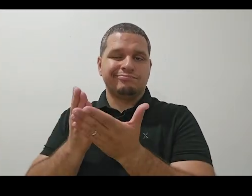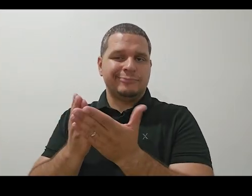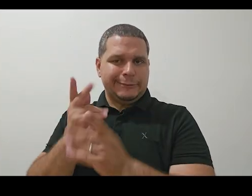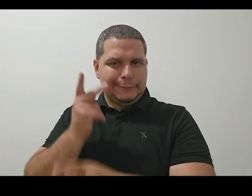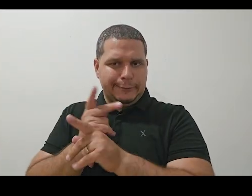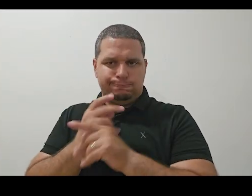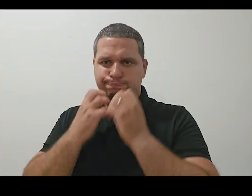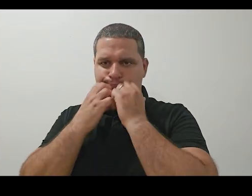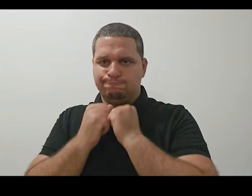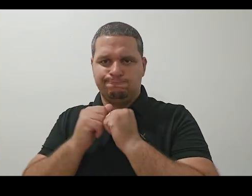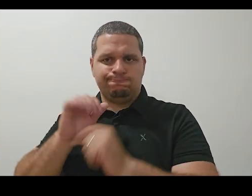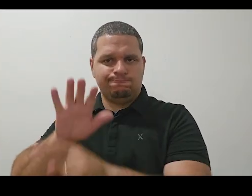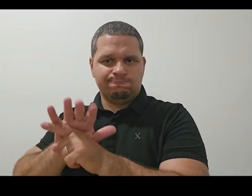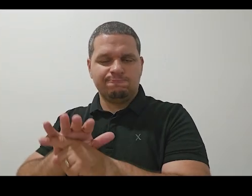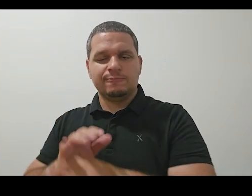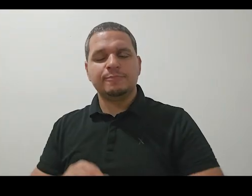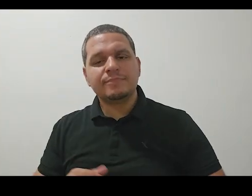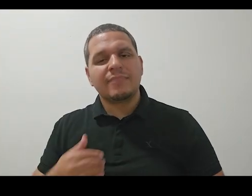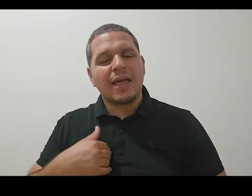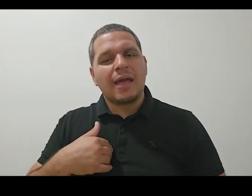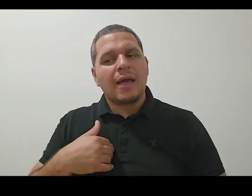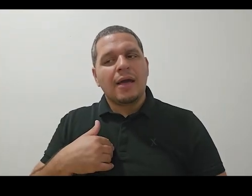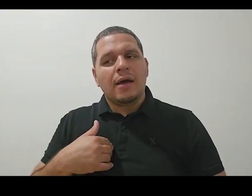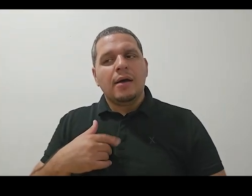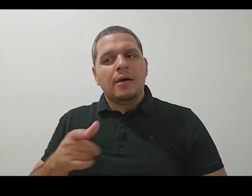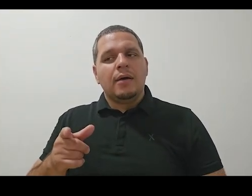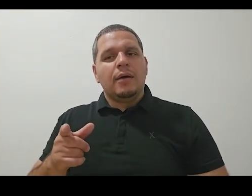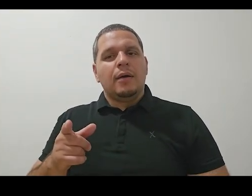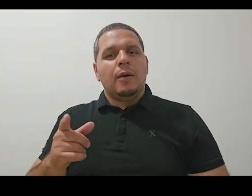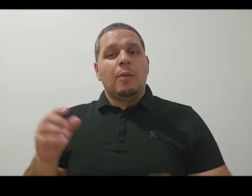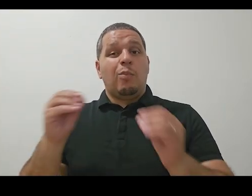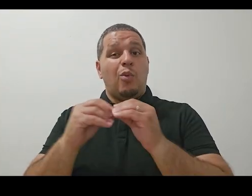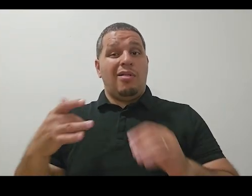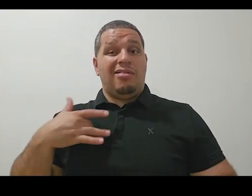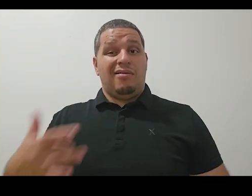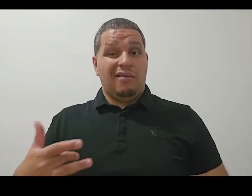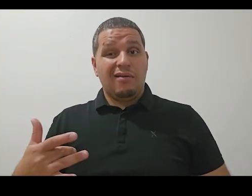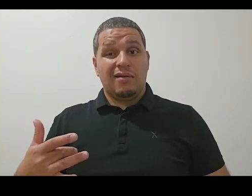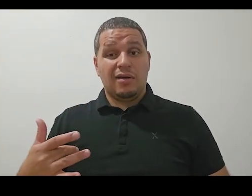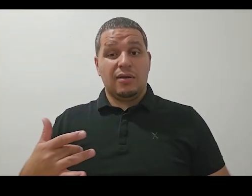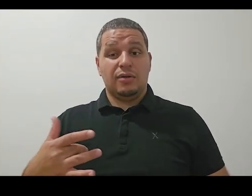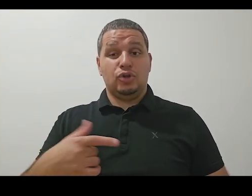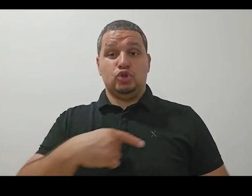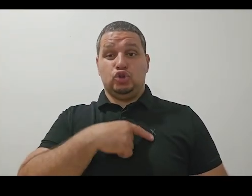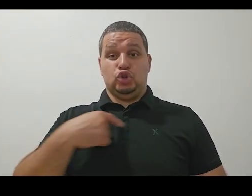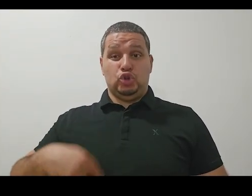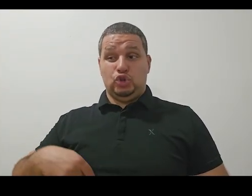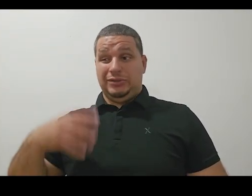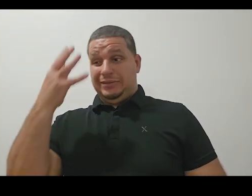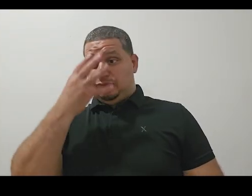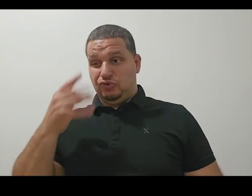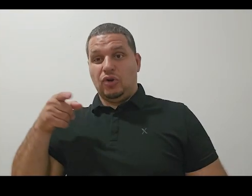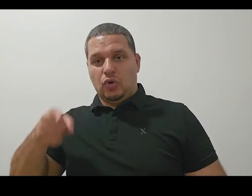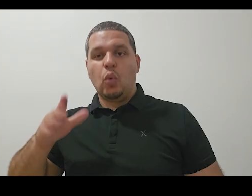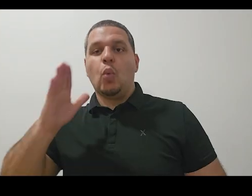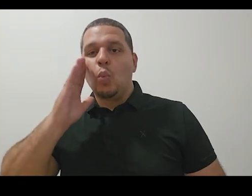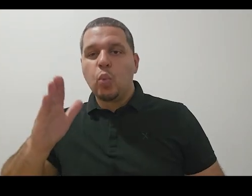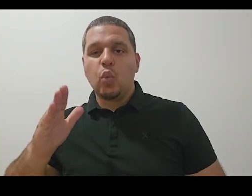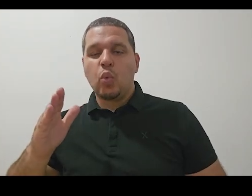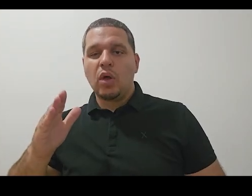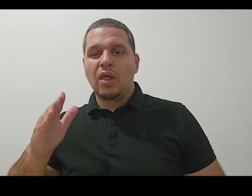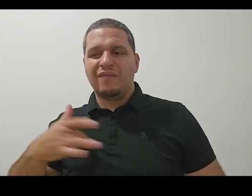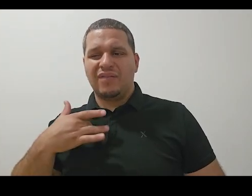So it's much more likely for a Chinese immigrant to feel, oh, you're